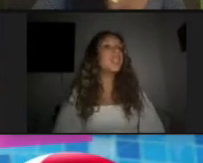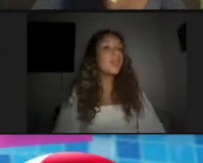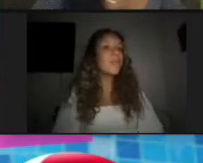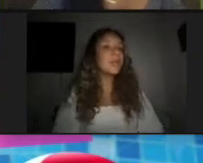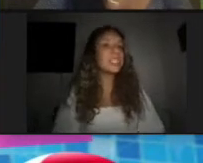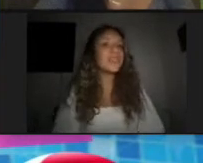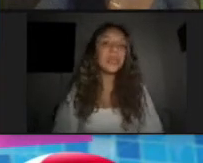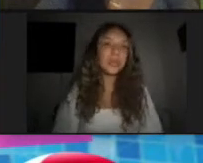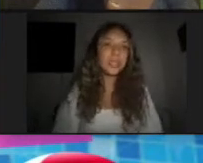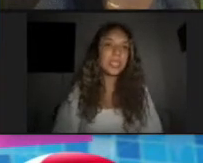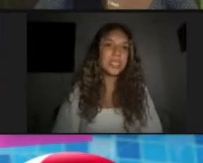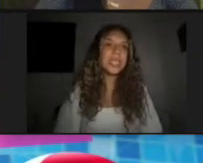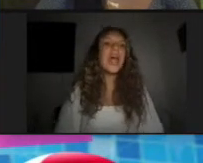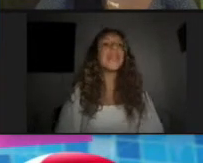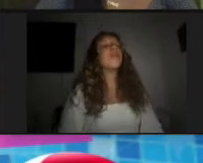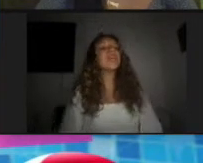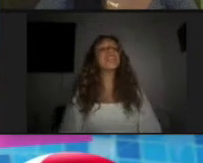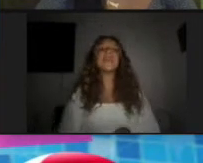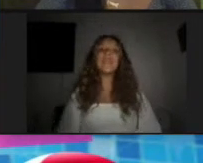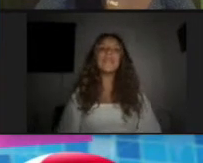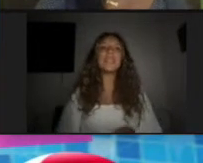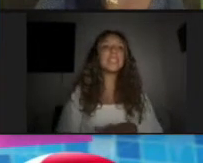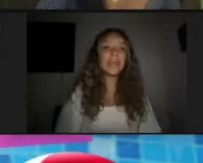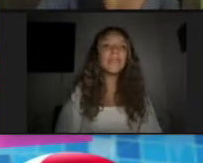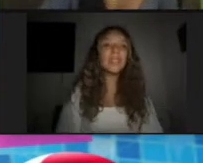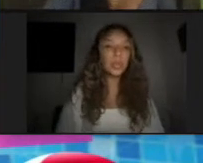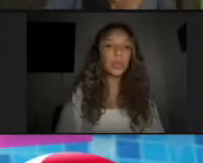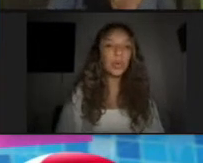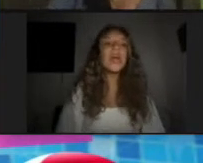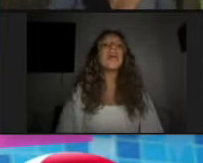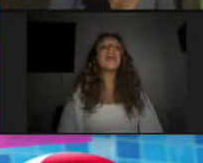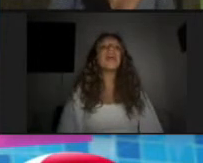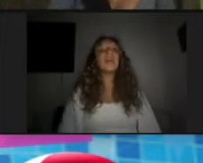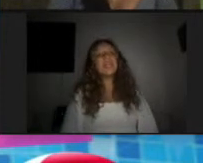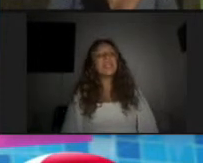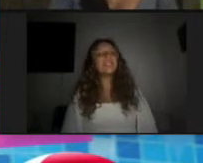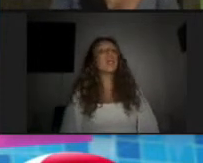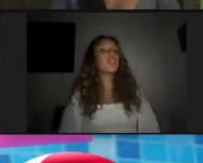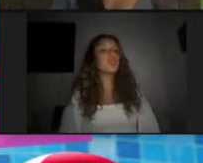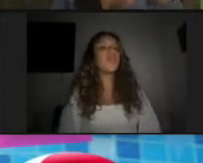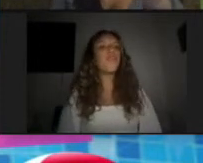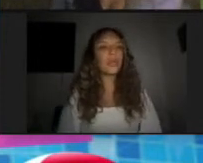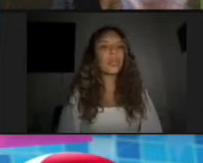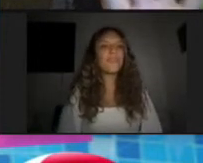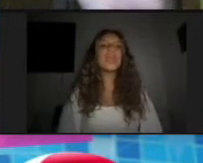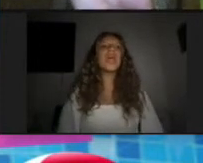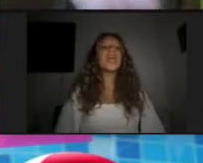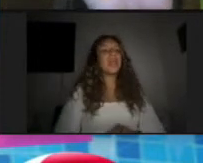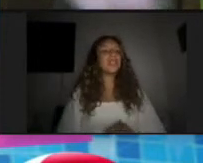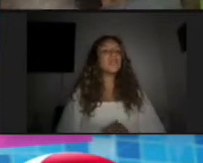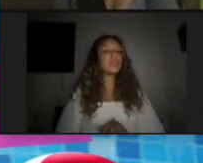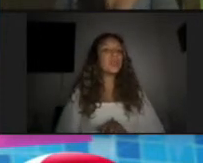another message from ms martinez the 175th day of school is on june 4th